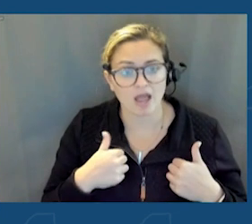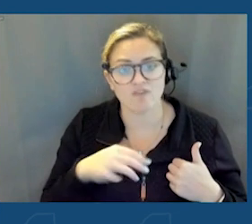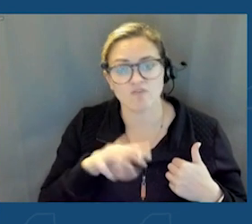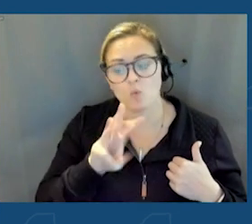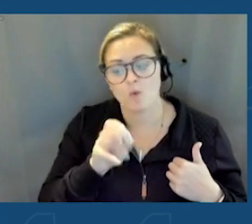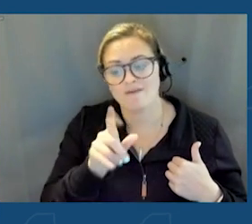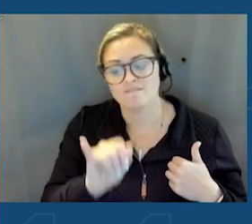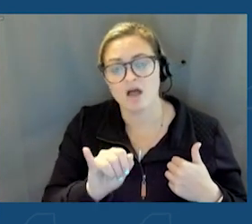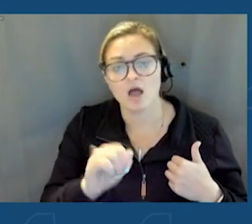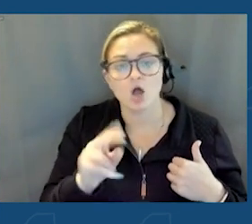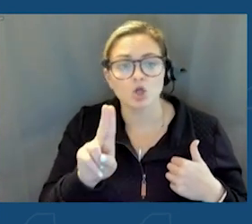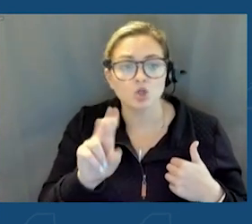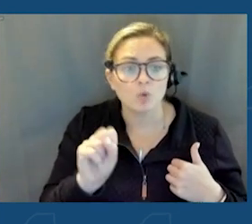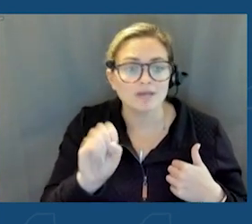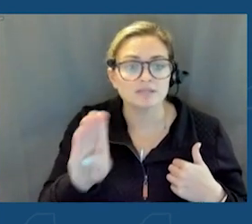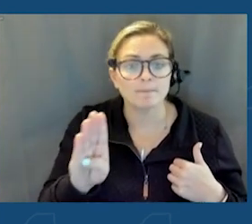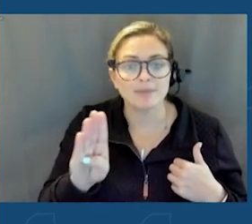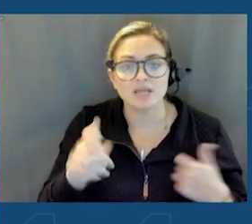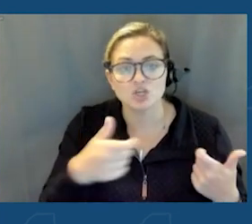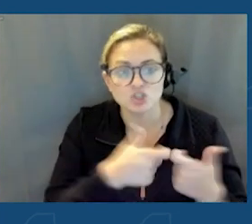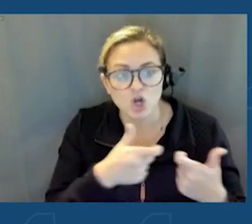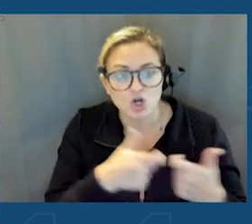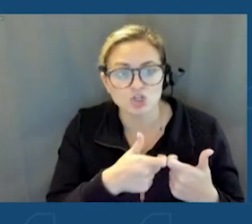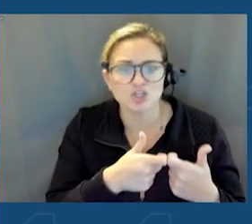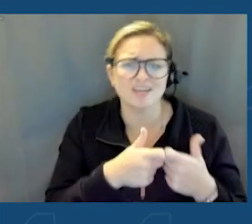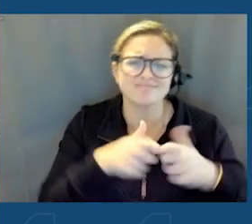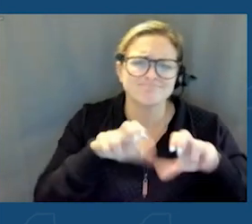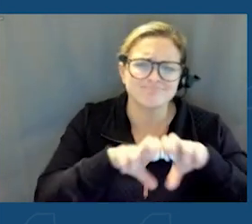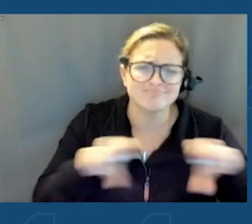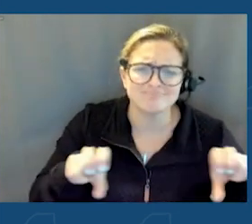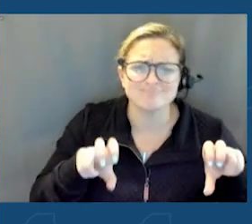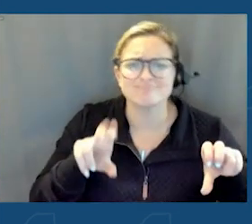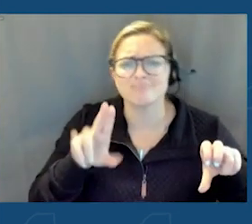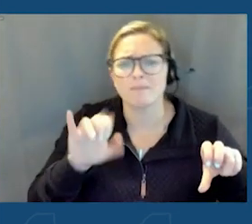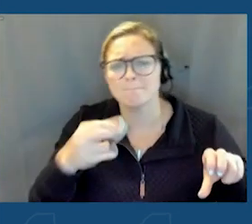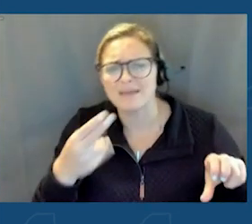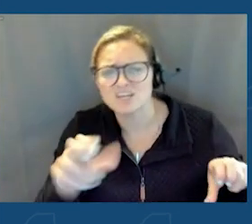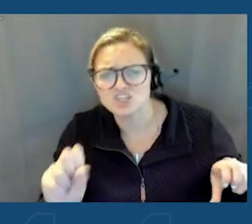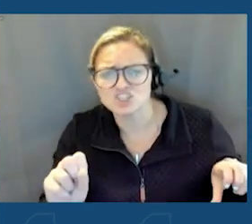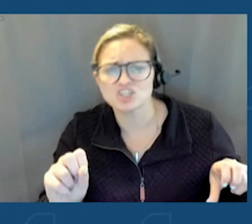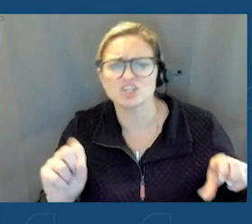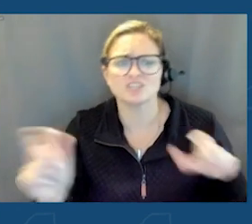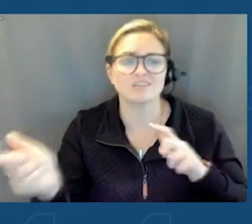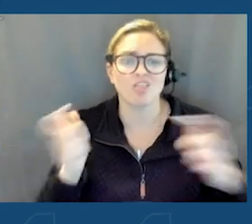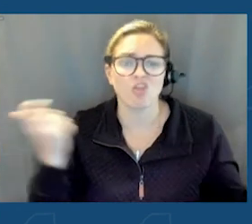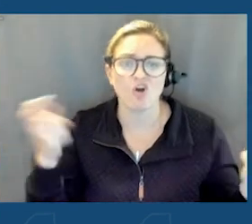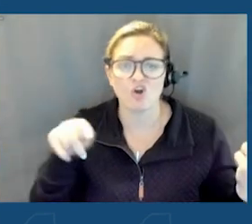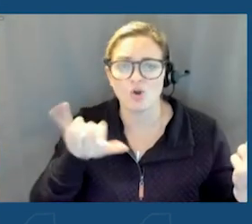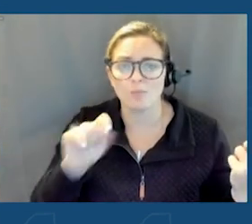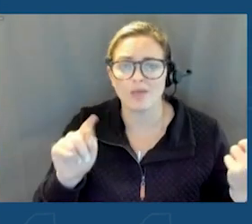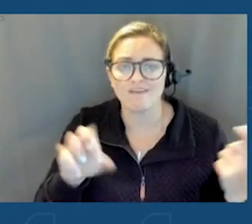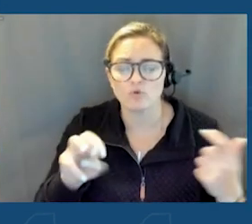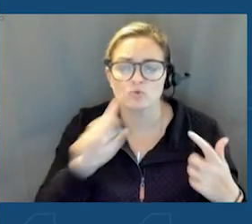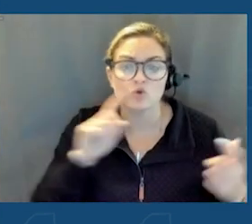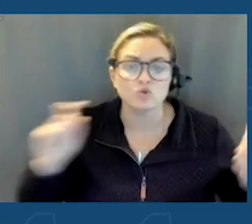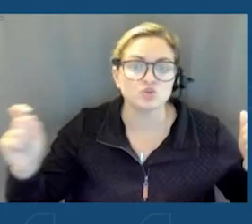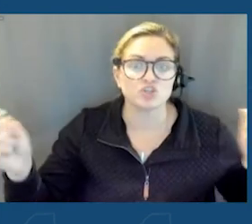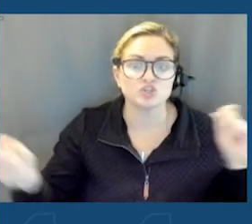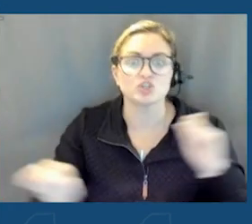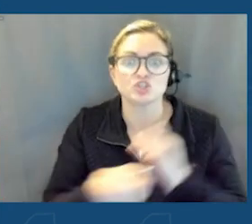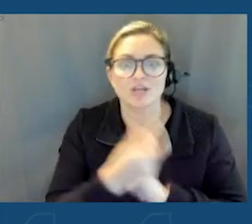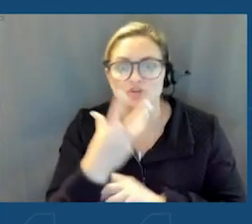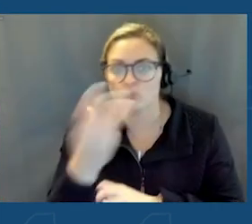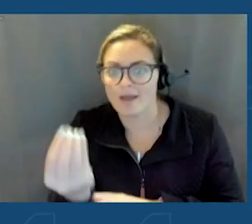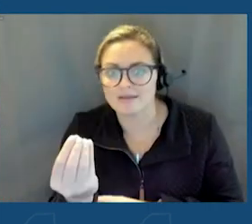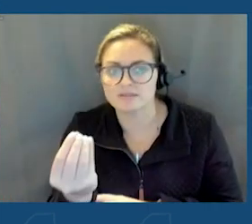USB charging stations, new shelters and benches. I mean, these stations look beautiful. Longer platforms so you don't have to change cars to exit, more